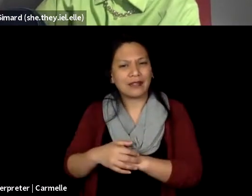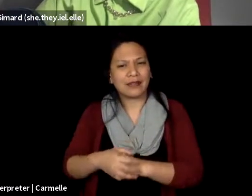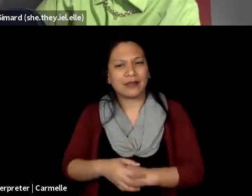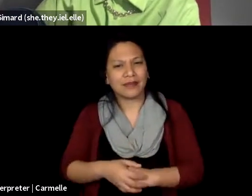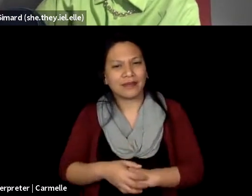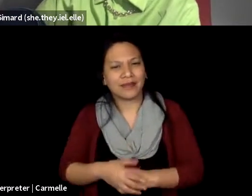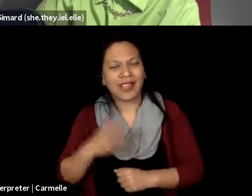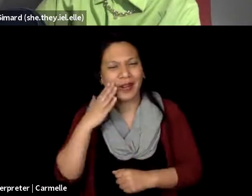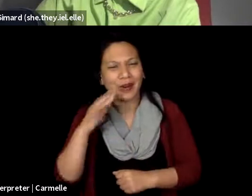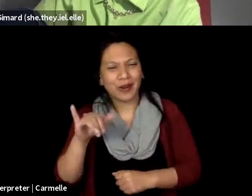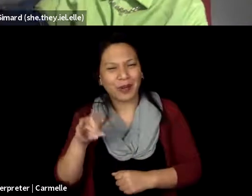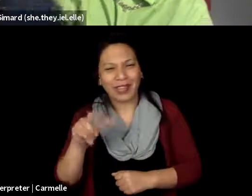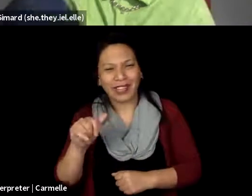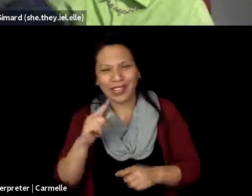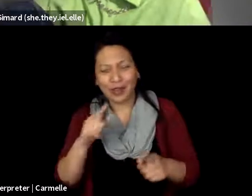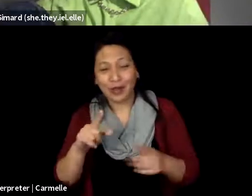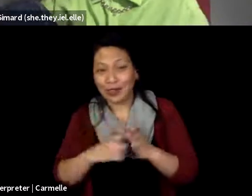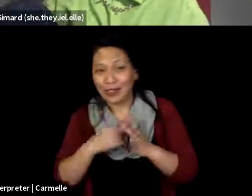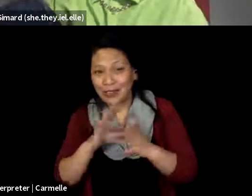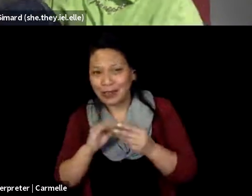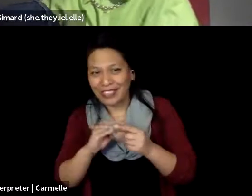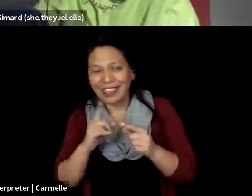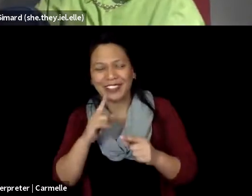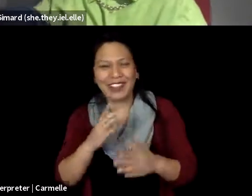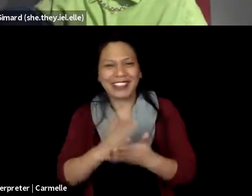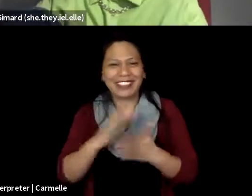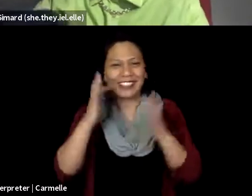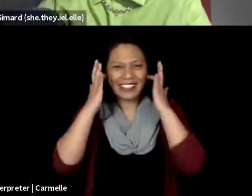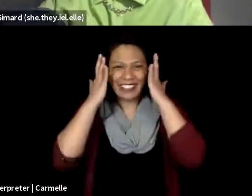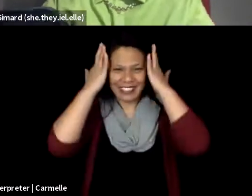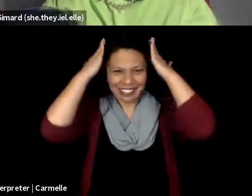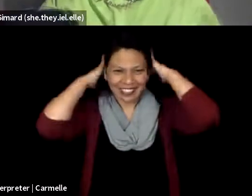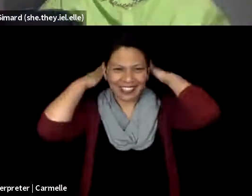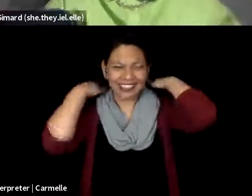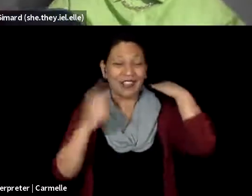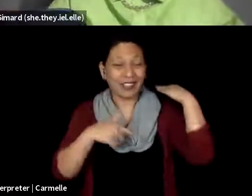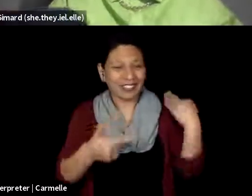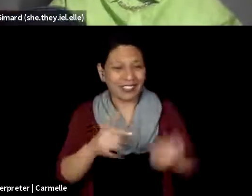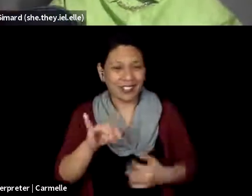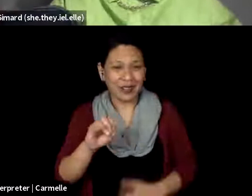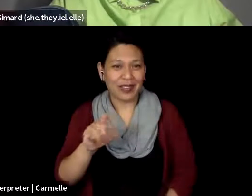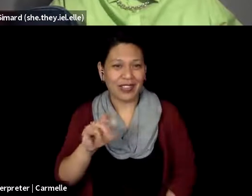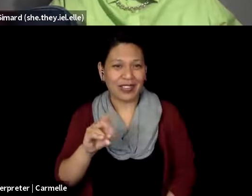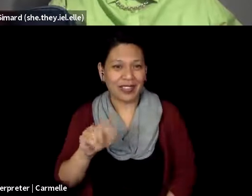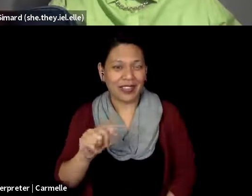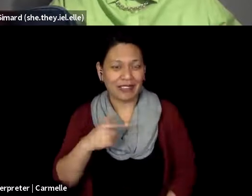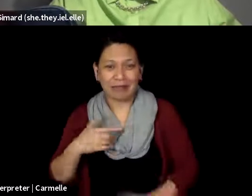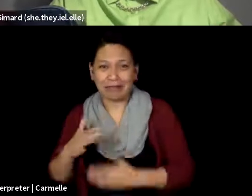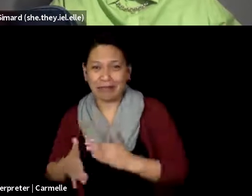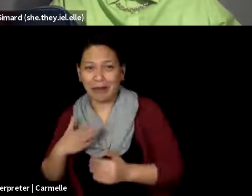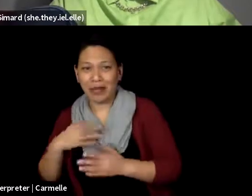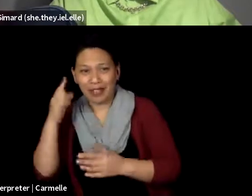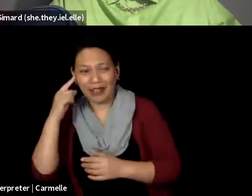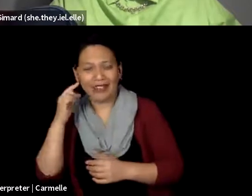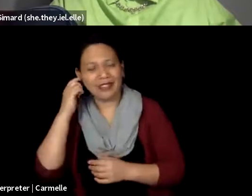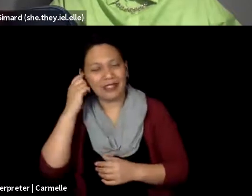Yolanda, I know you were like about to speak, so I will jump off of what you were gonna say if you wanna speak in the thought.